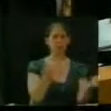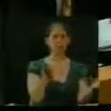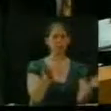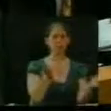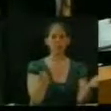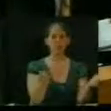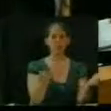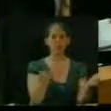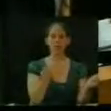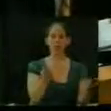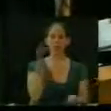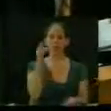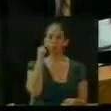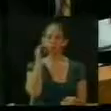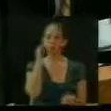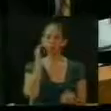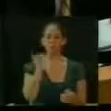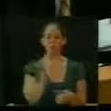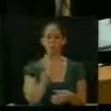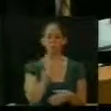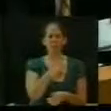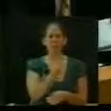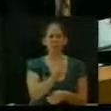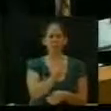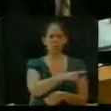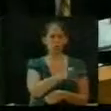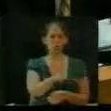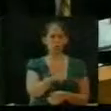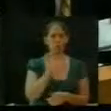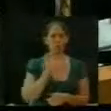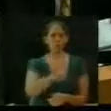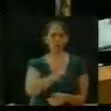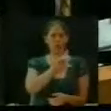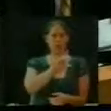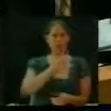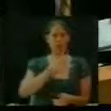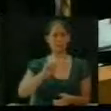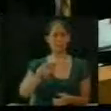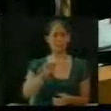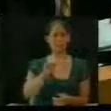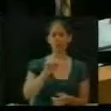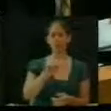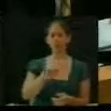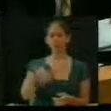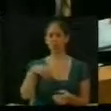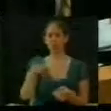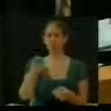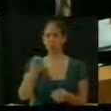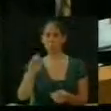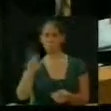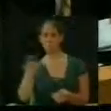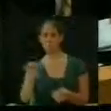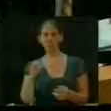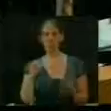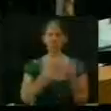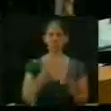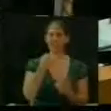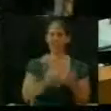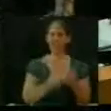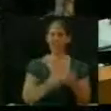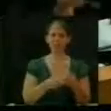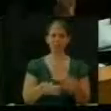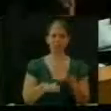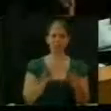you, Commissioner Lambert, Commissioner Moore, we know it is going to be very difficult to define and